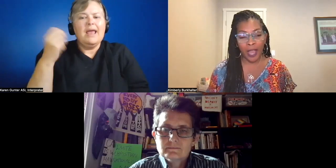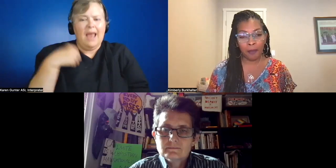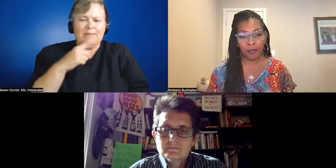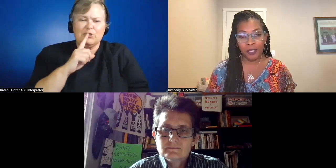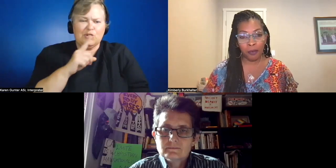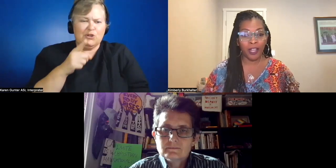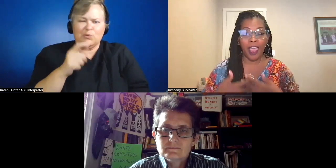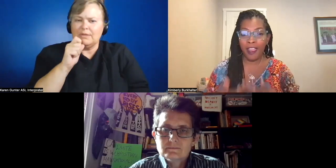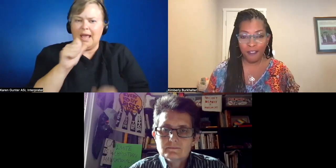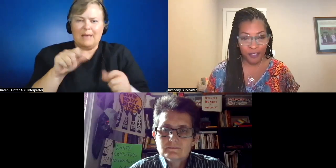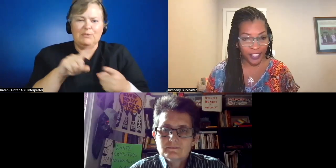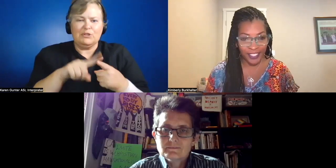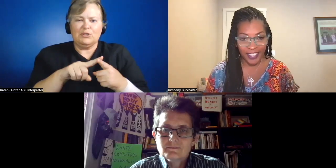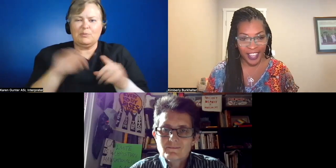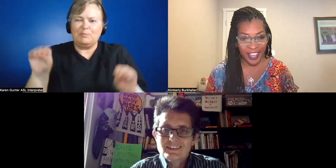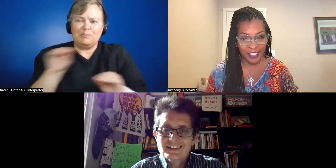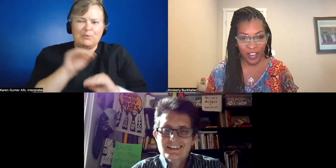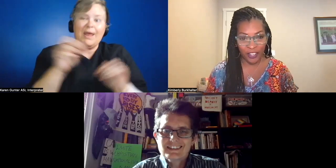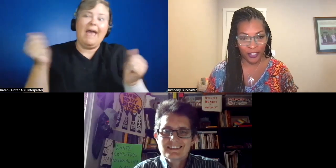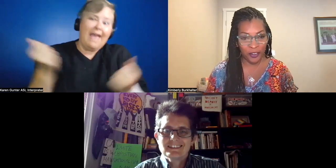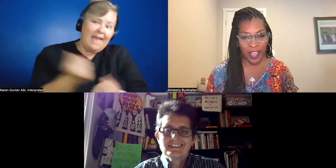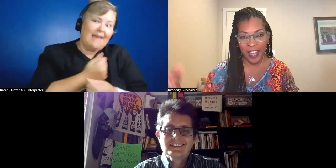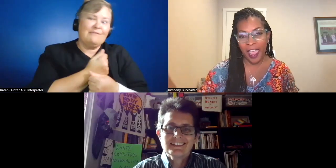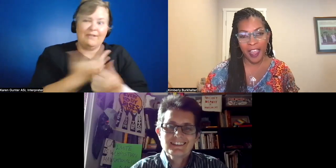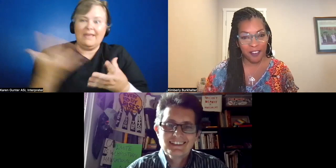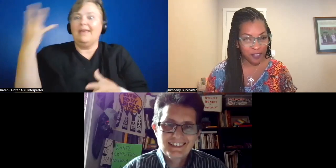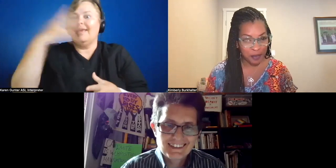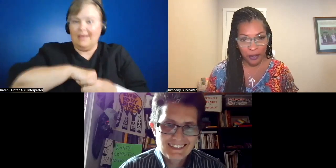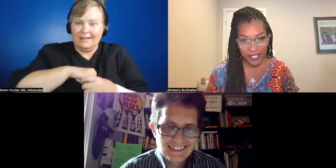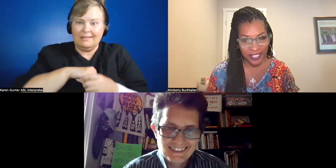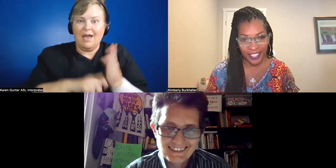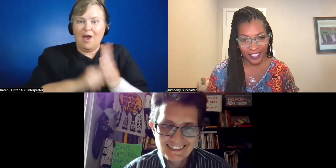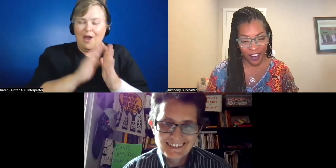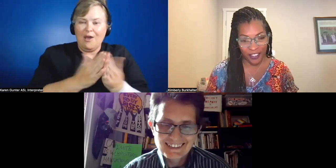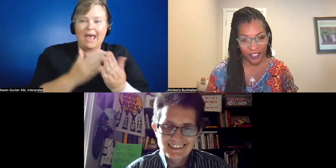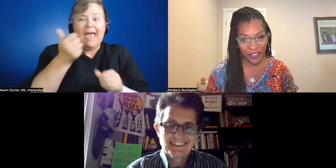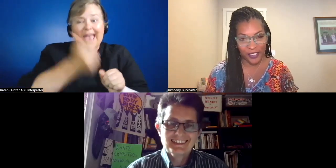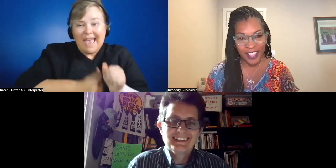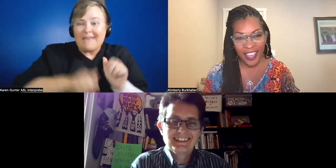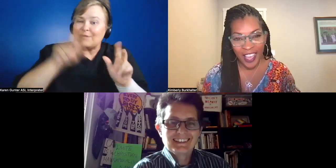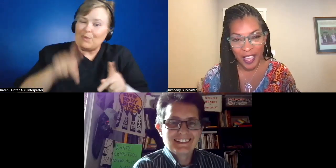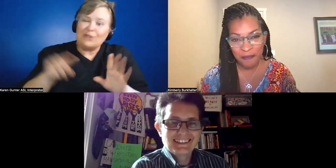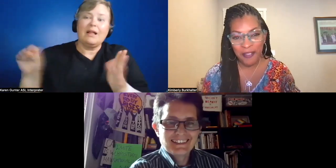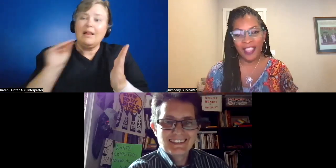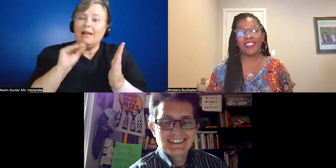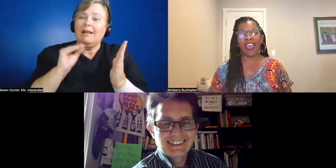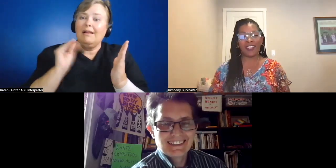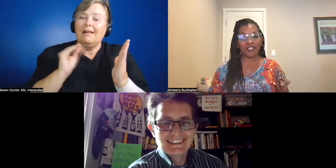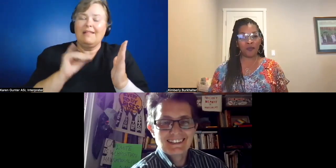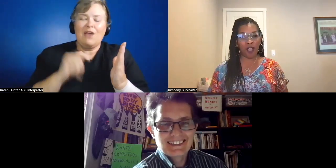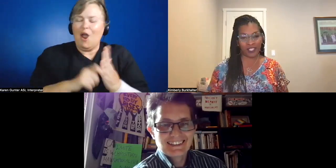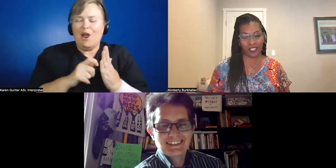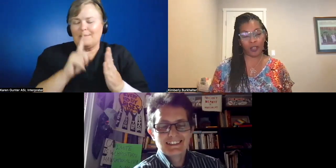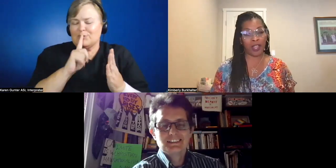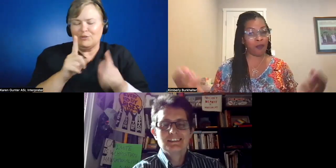weren't able to put everything in the article and every person in the article that